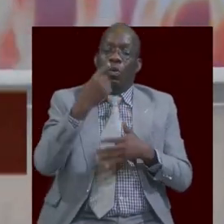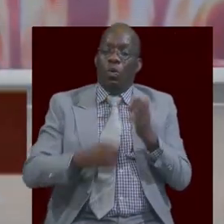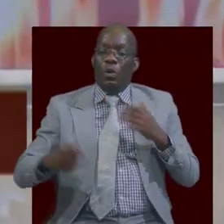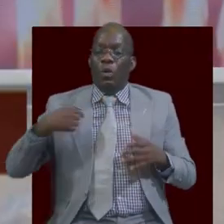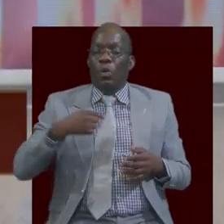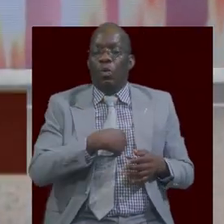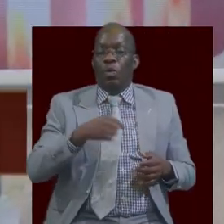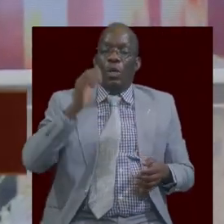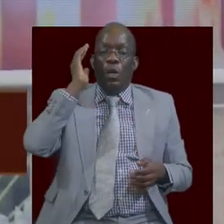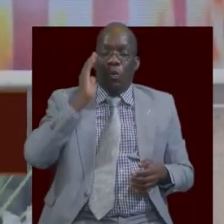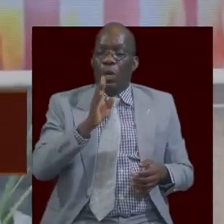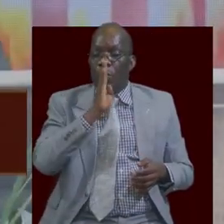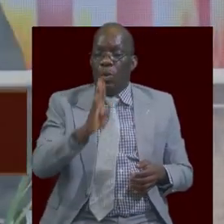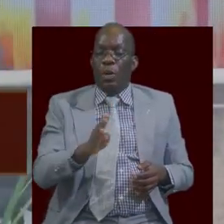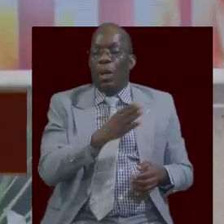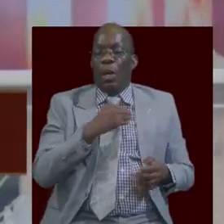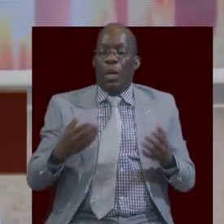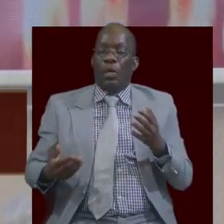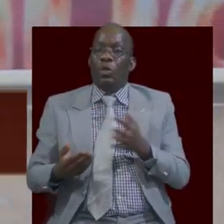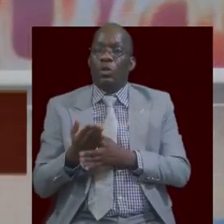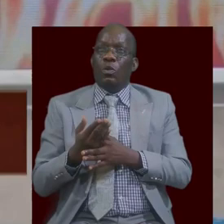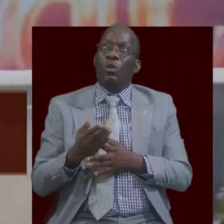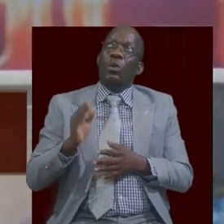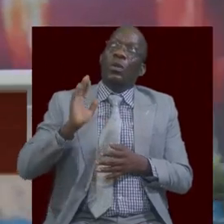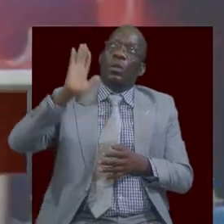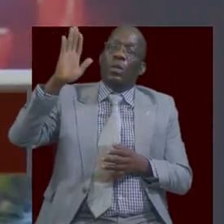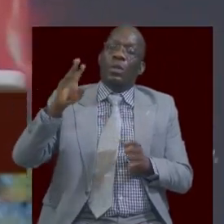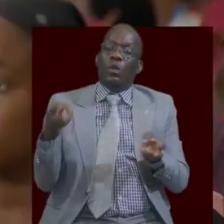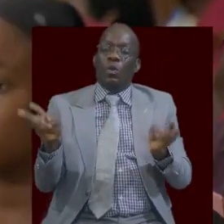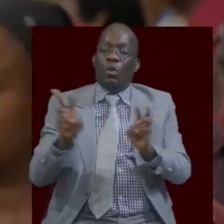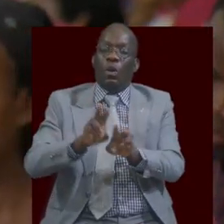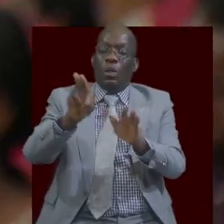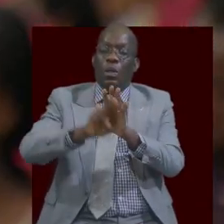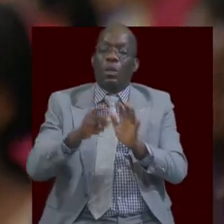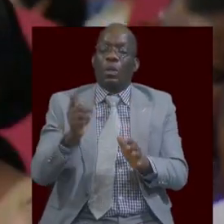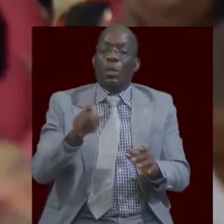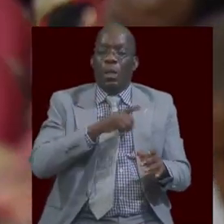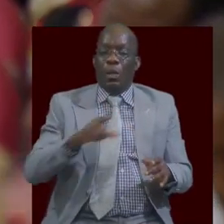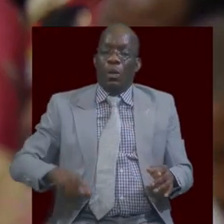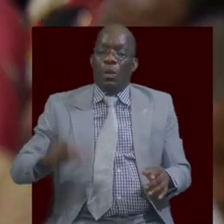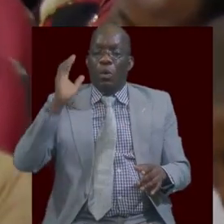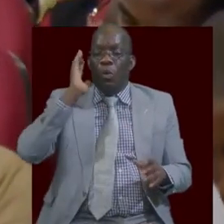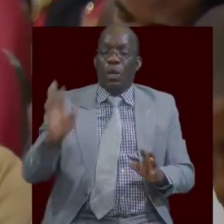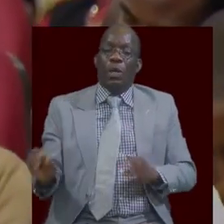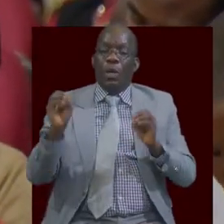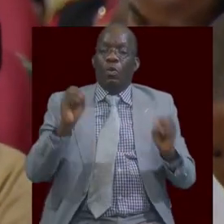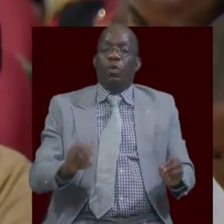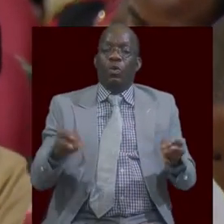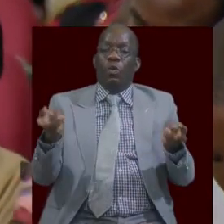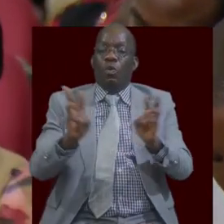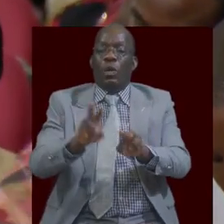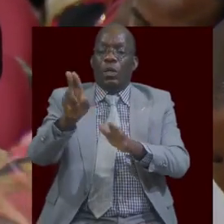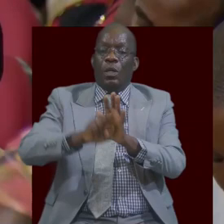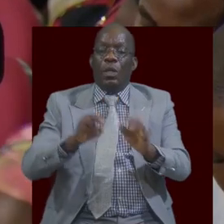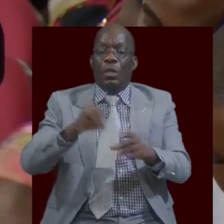through his worthiness. The Lord will put worthiness in your life. Amen. Don't